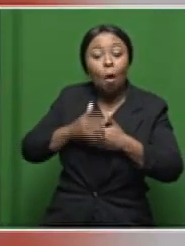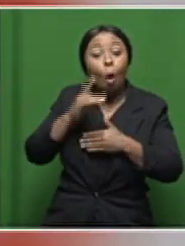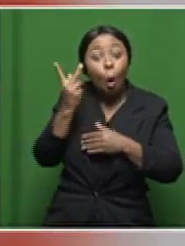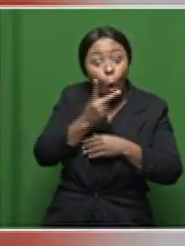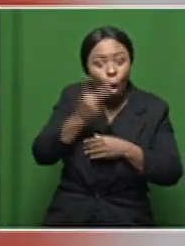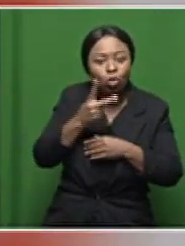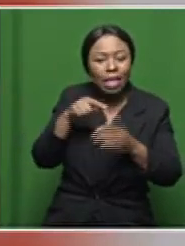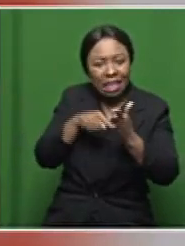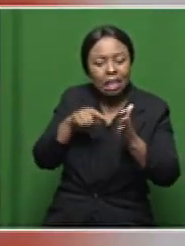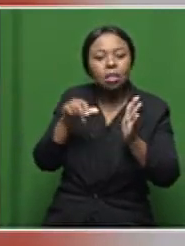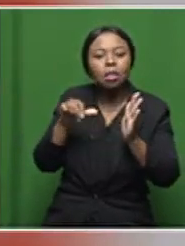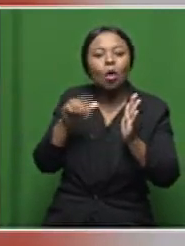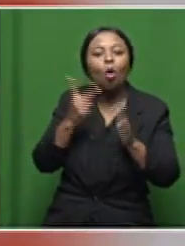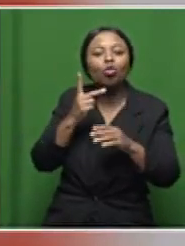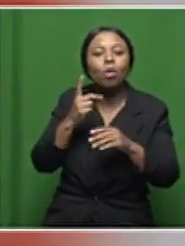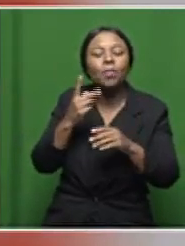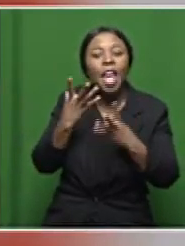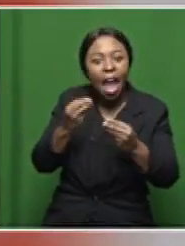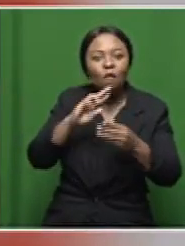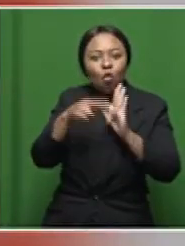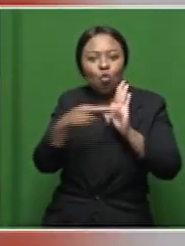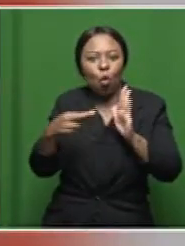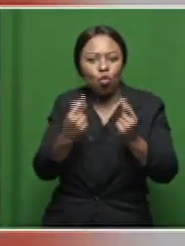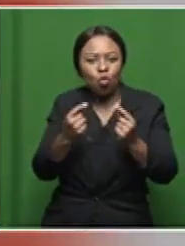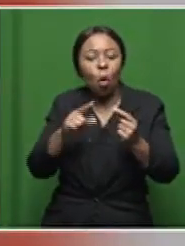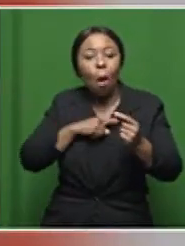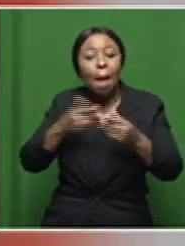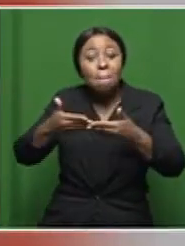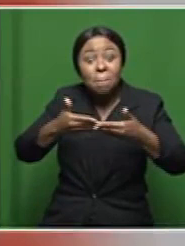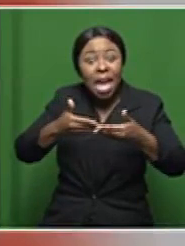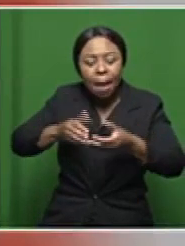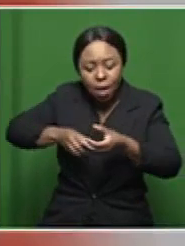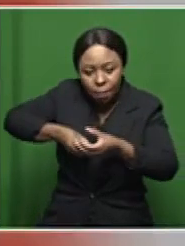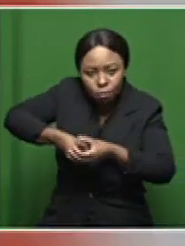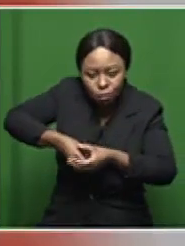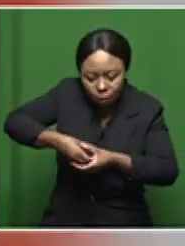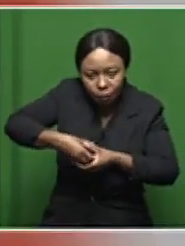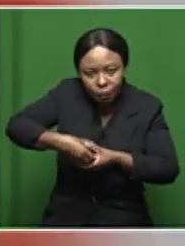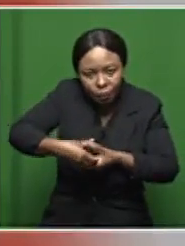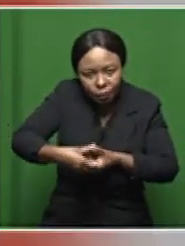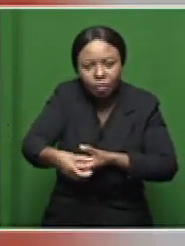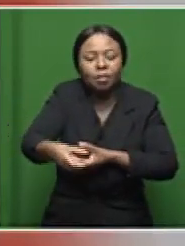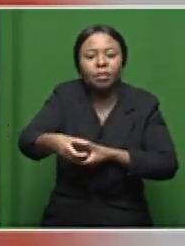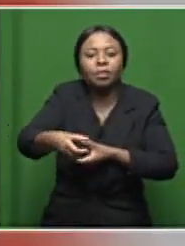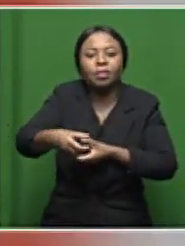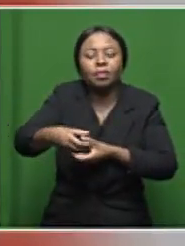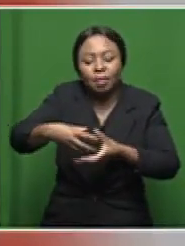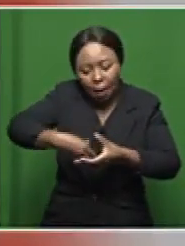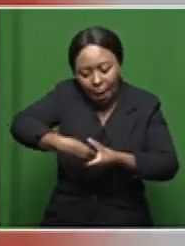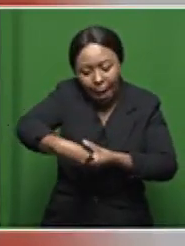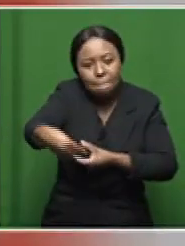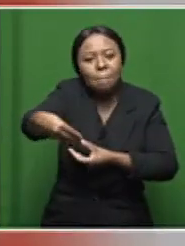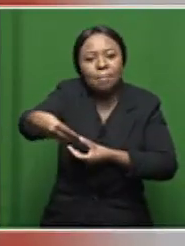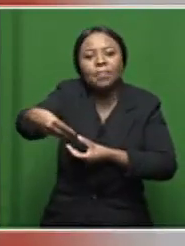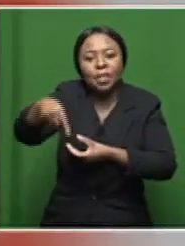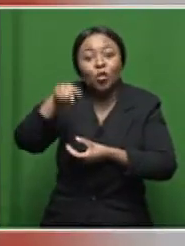labor, because now this is the passage where the baby has to pass through so that the baby can be delivered and the baby can actually come through